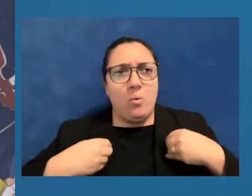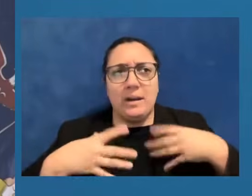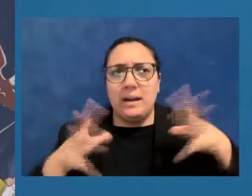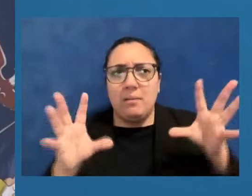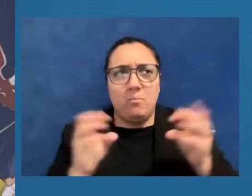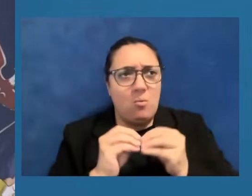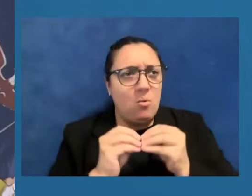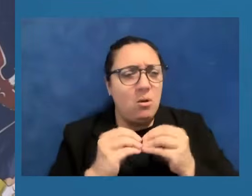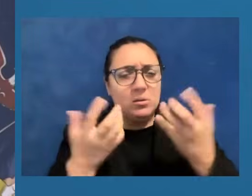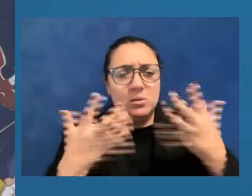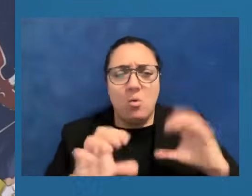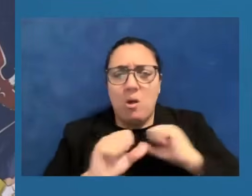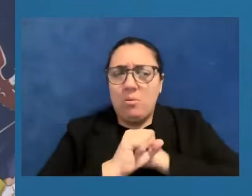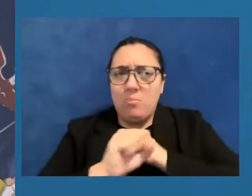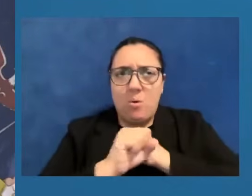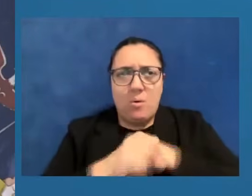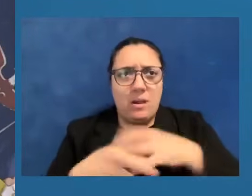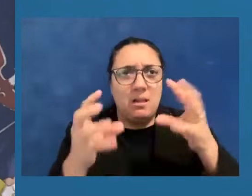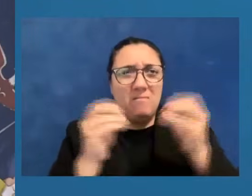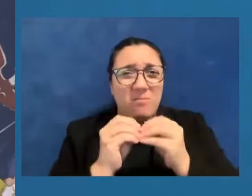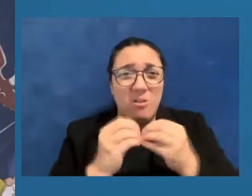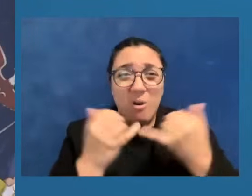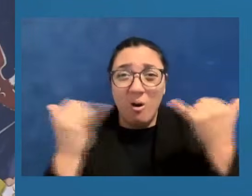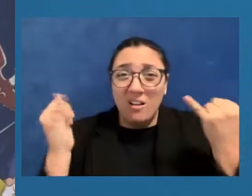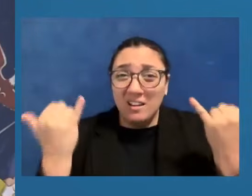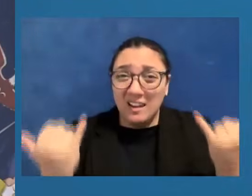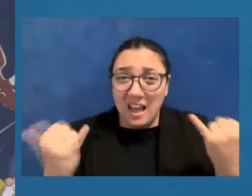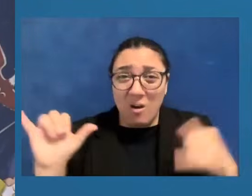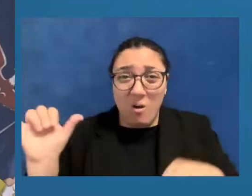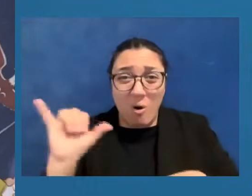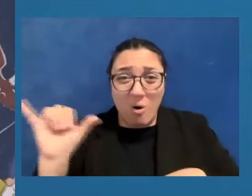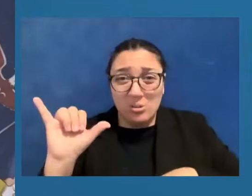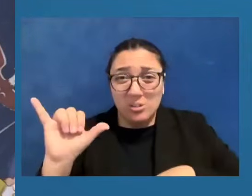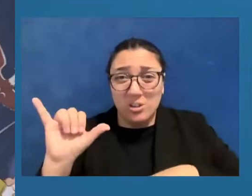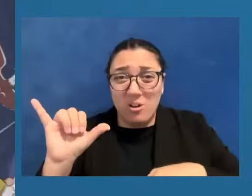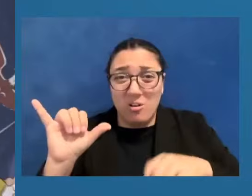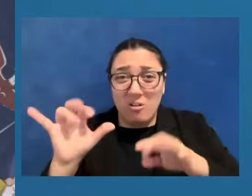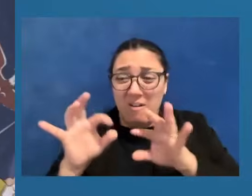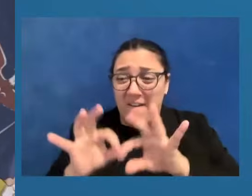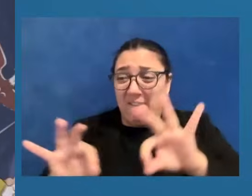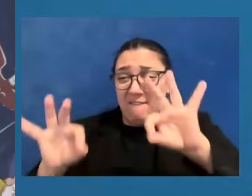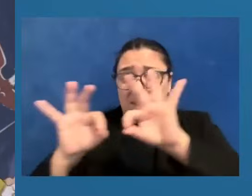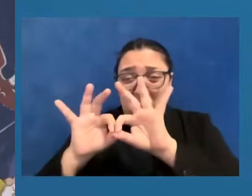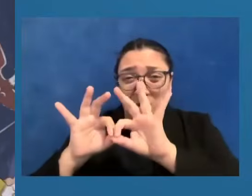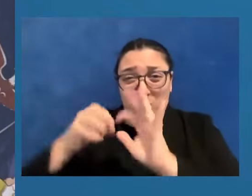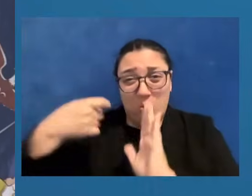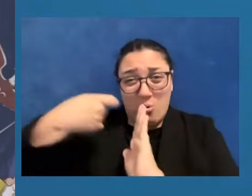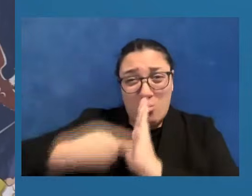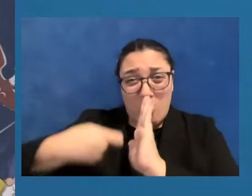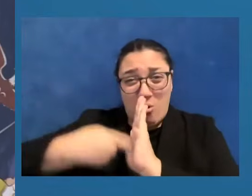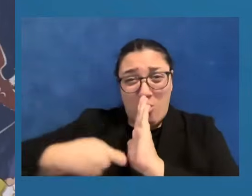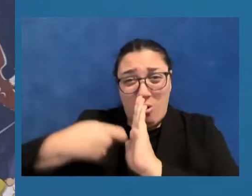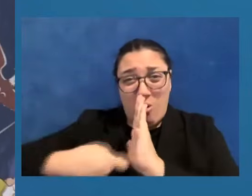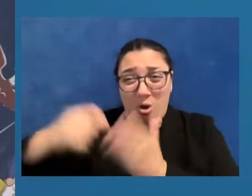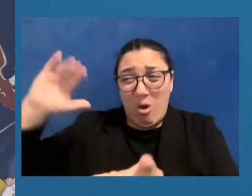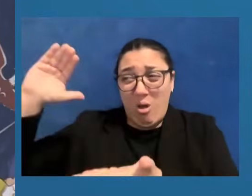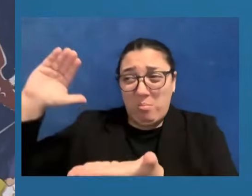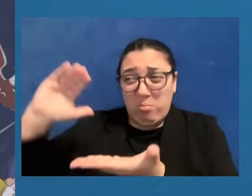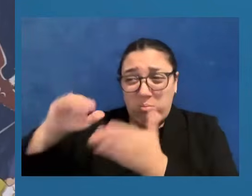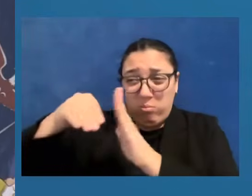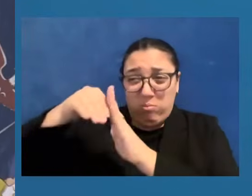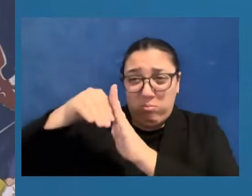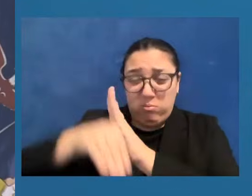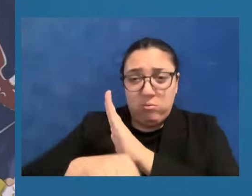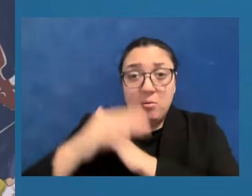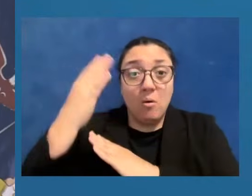but it is devaluing everything by not allowing community to be part and parcel